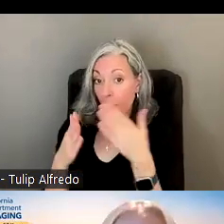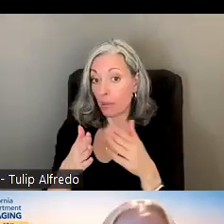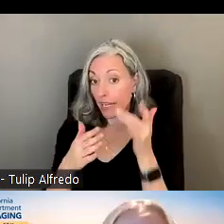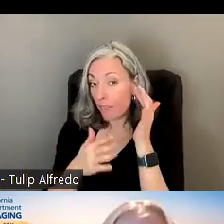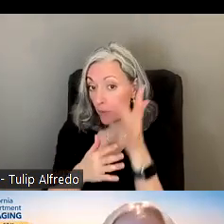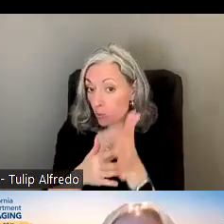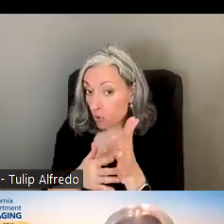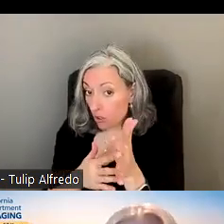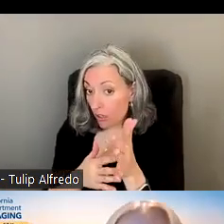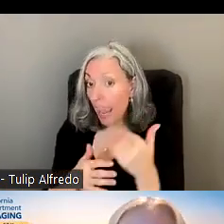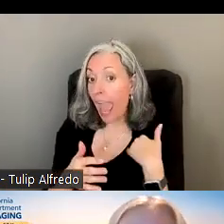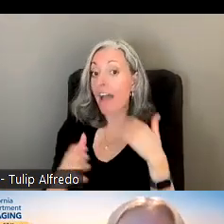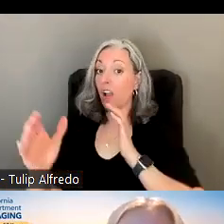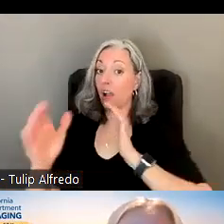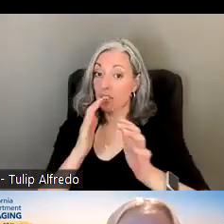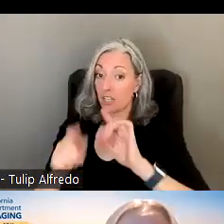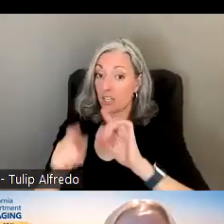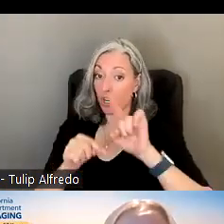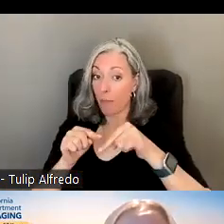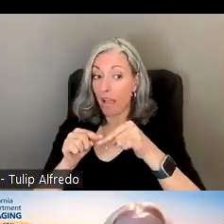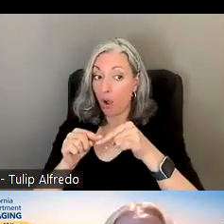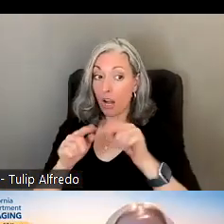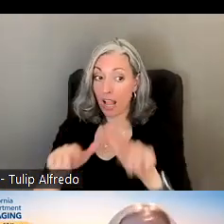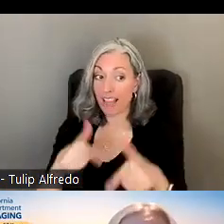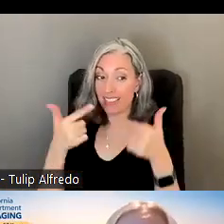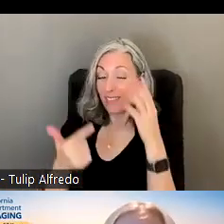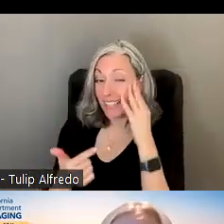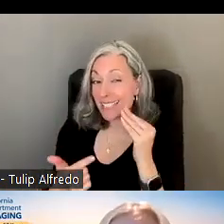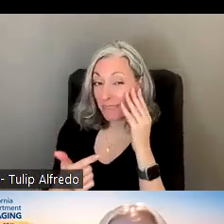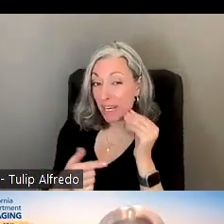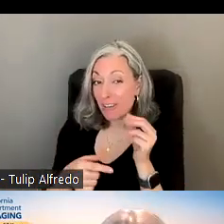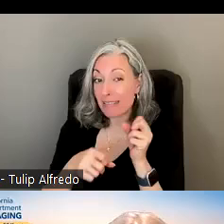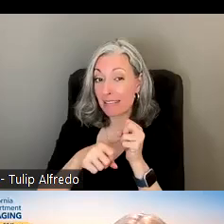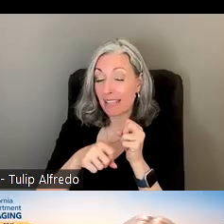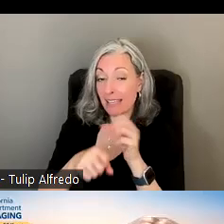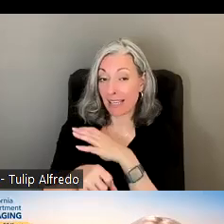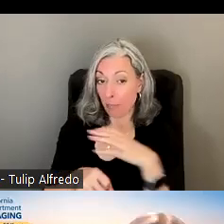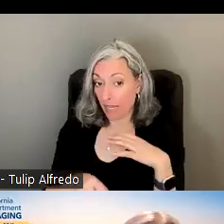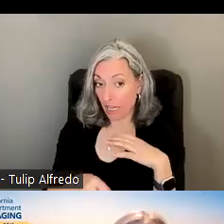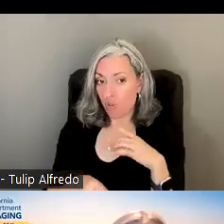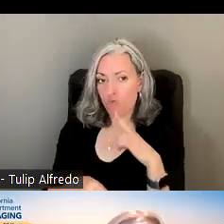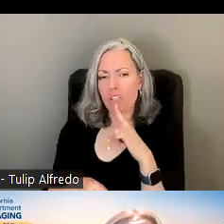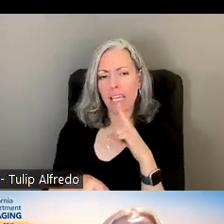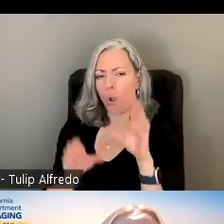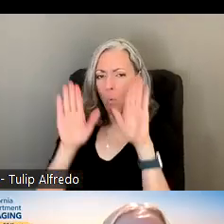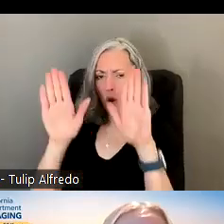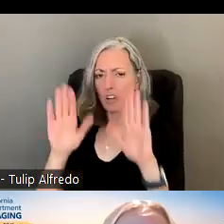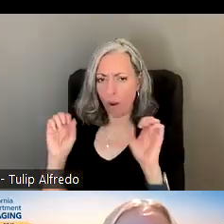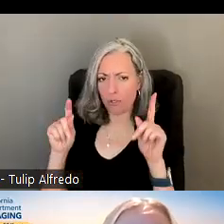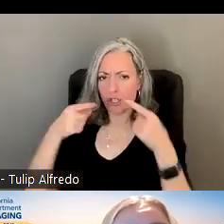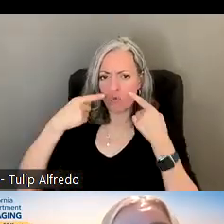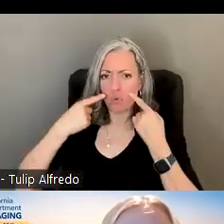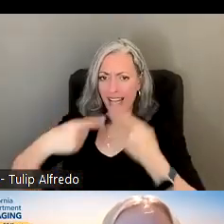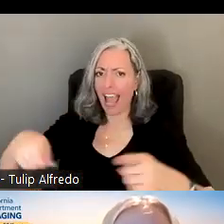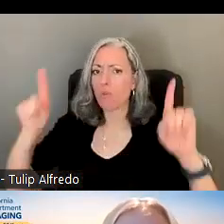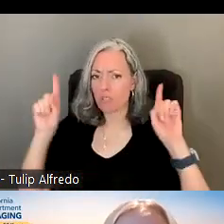and us having the conversation about the Lived Experience Advisory Committee, this could be a wonderful opportunity to announce